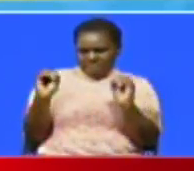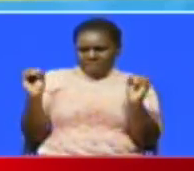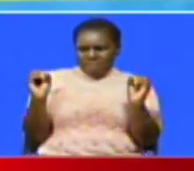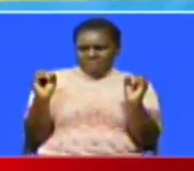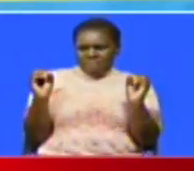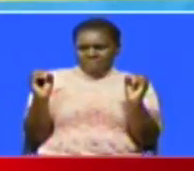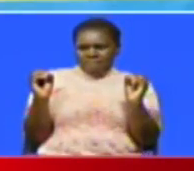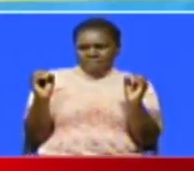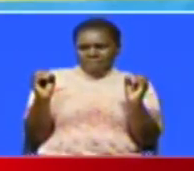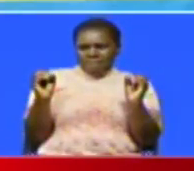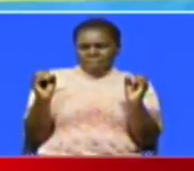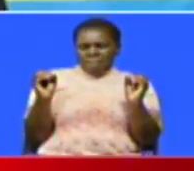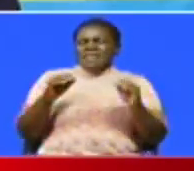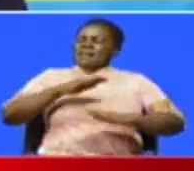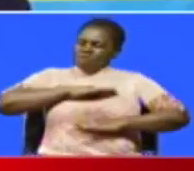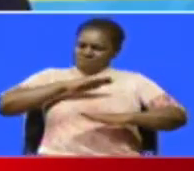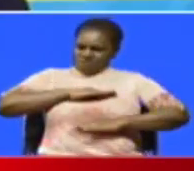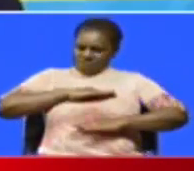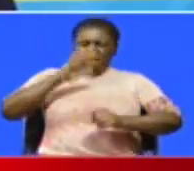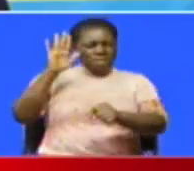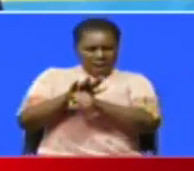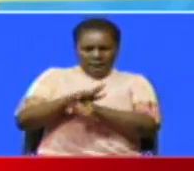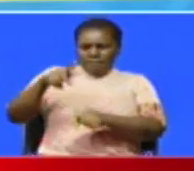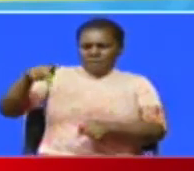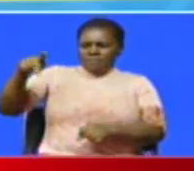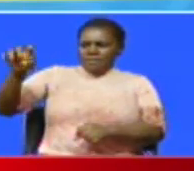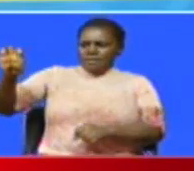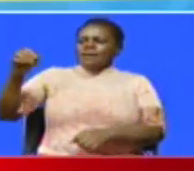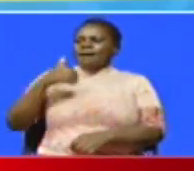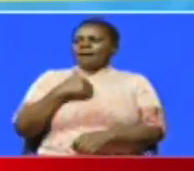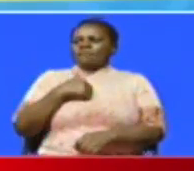PPEs lacking. We have got more than enough of PPEs.